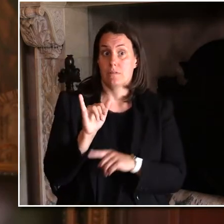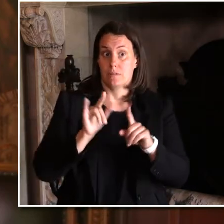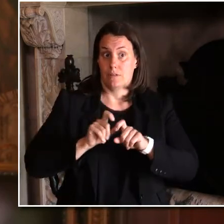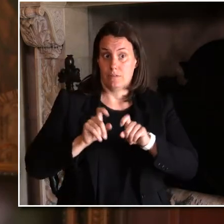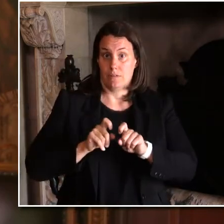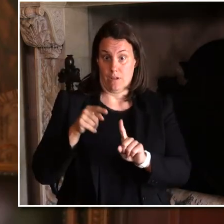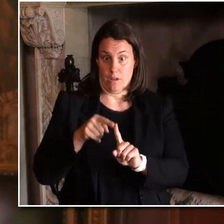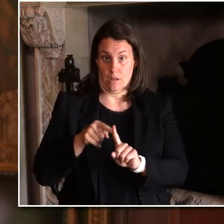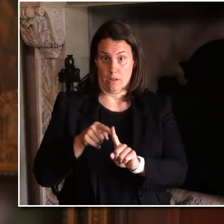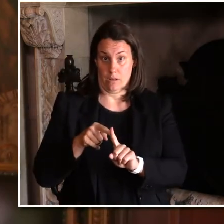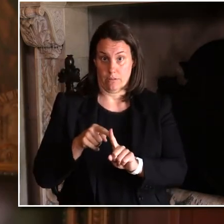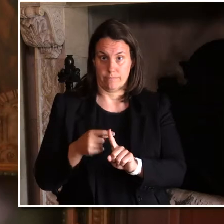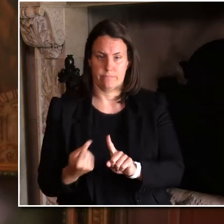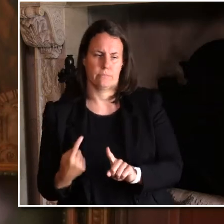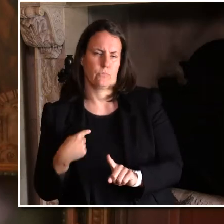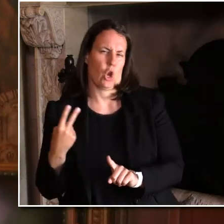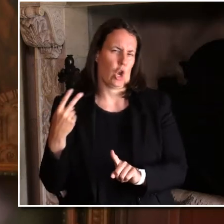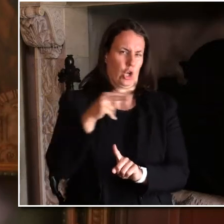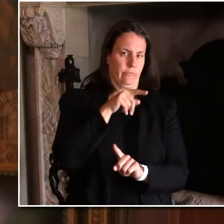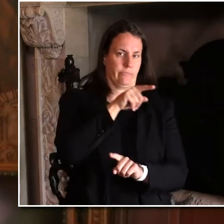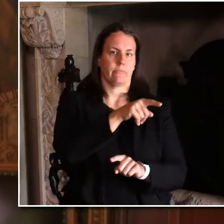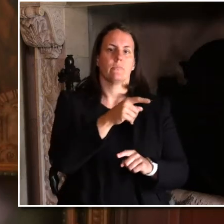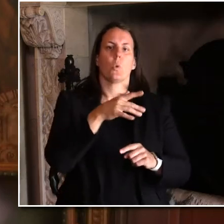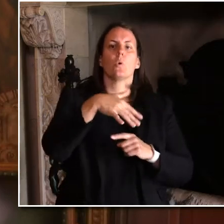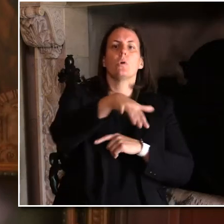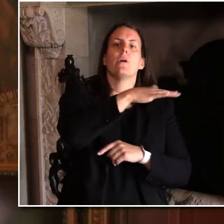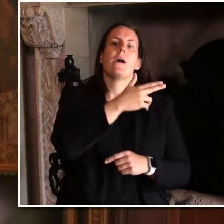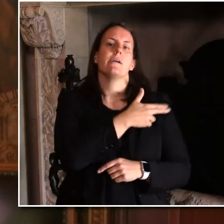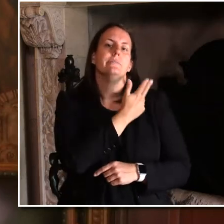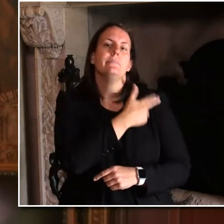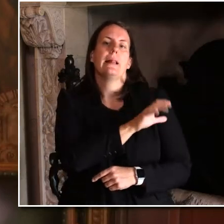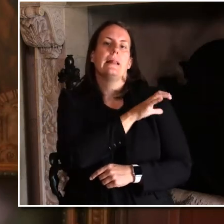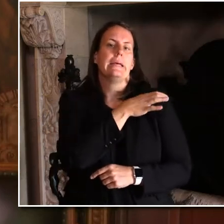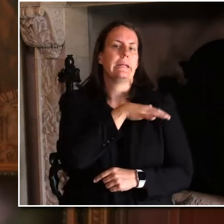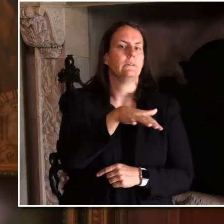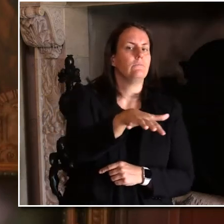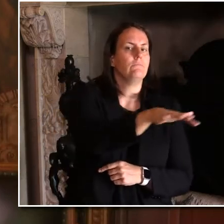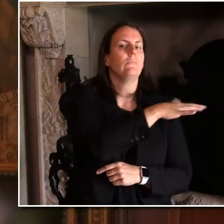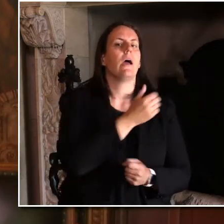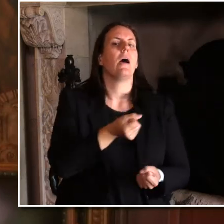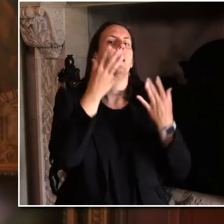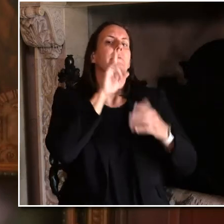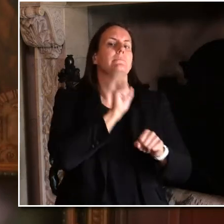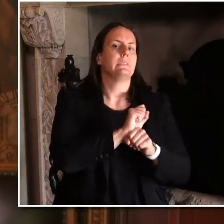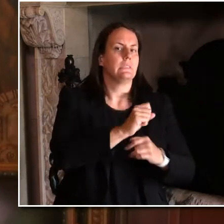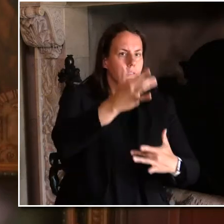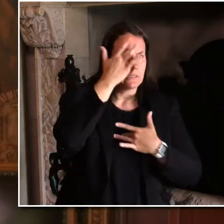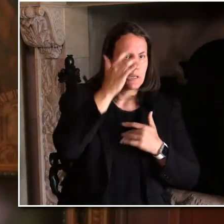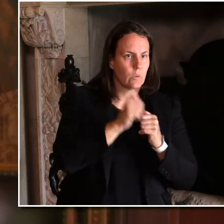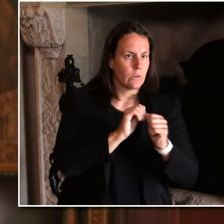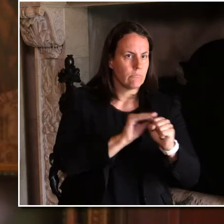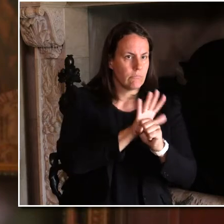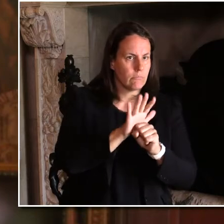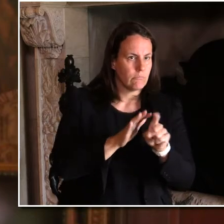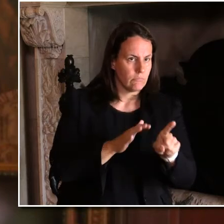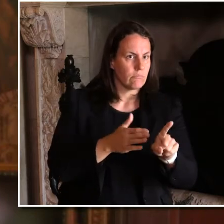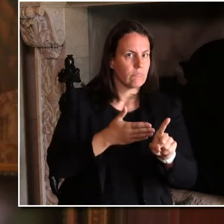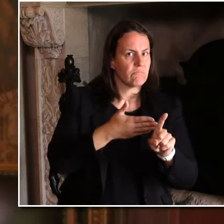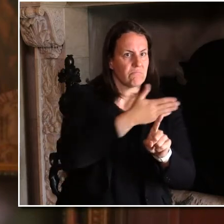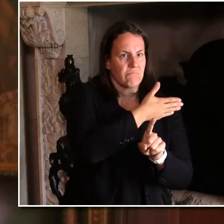of 2 to 3% seems relatively in line with what we'd expect based on reports from other